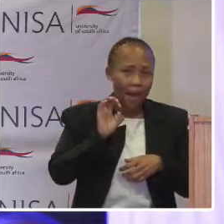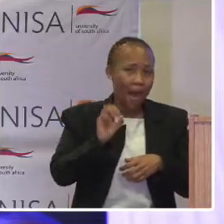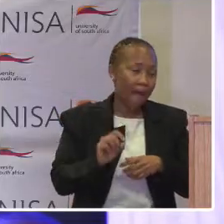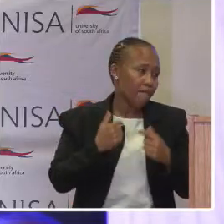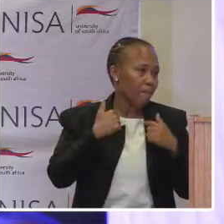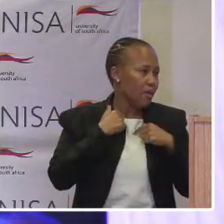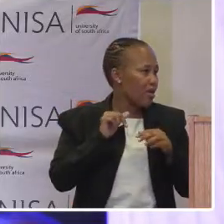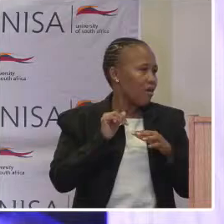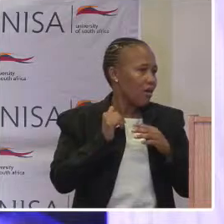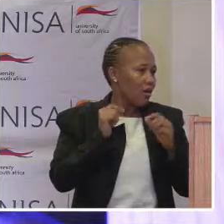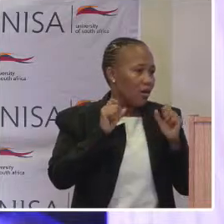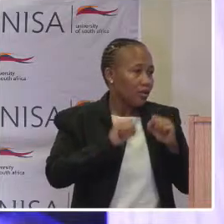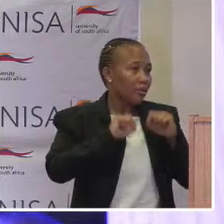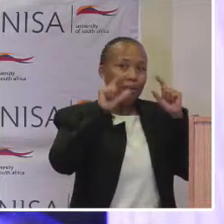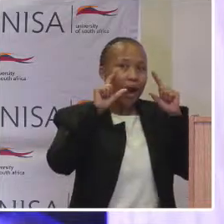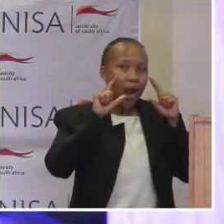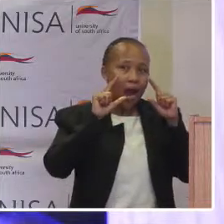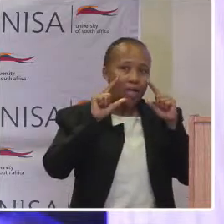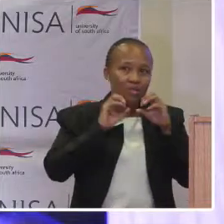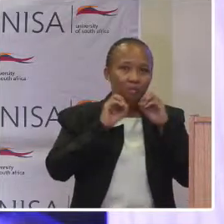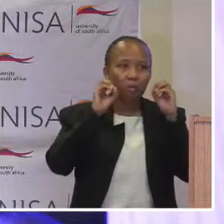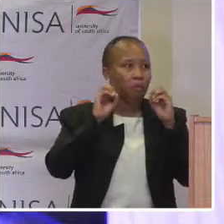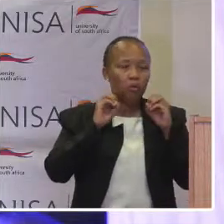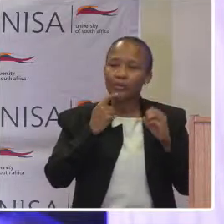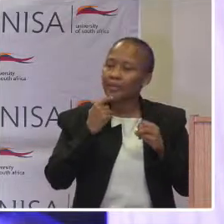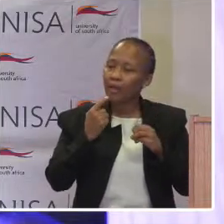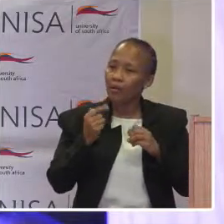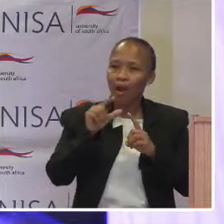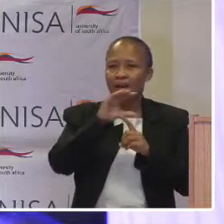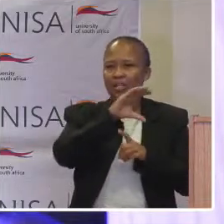to why the pile of application is sitting with them.